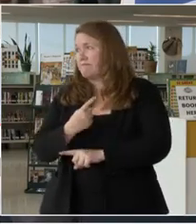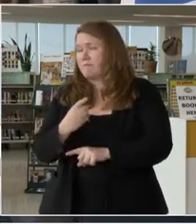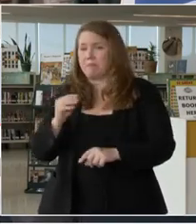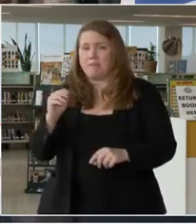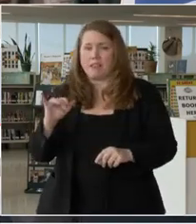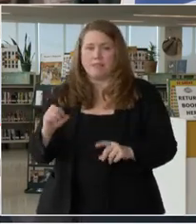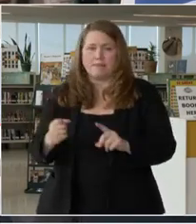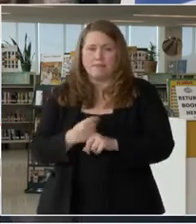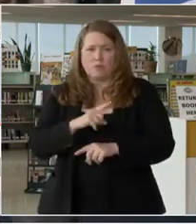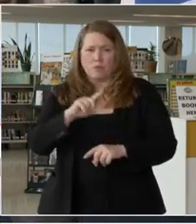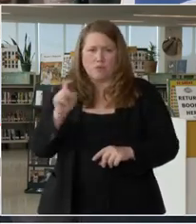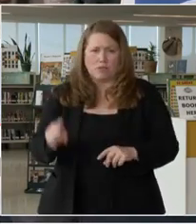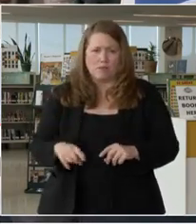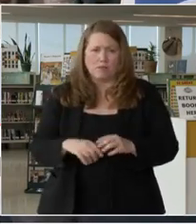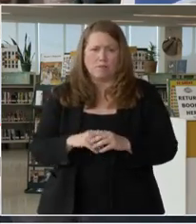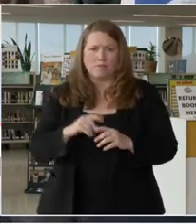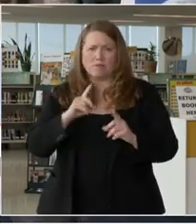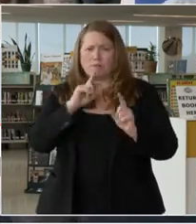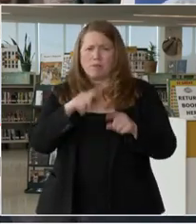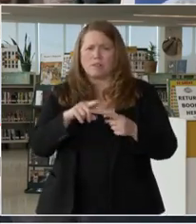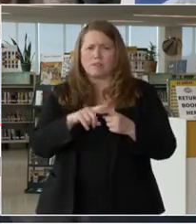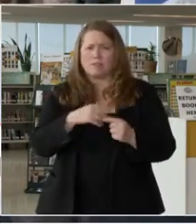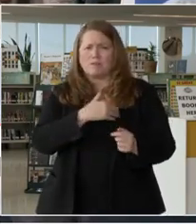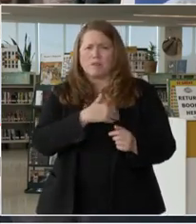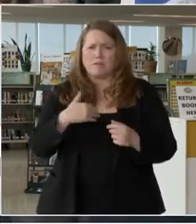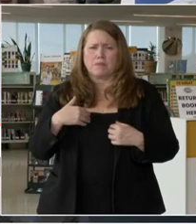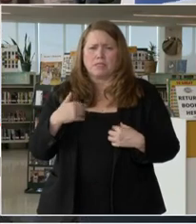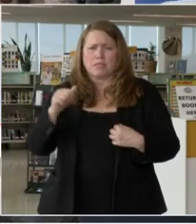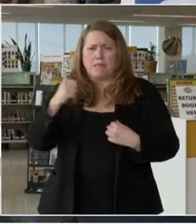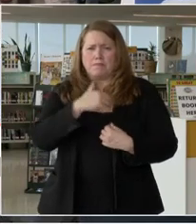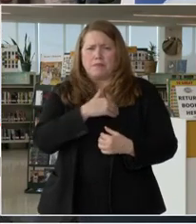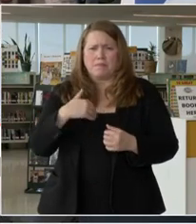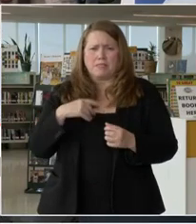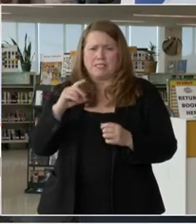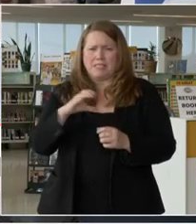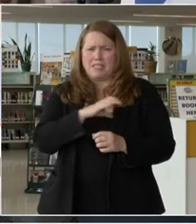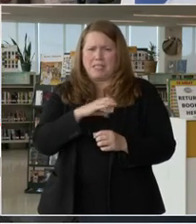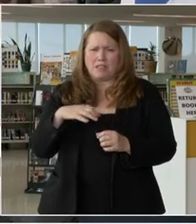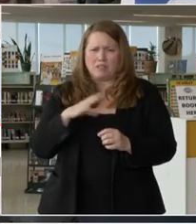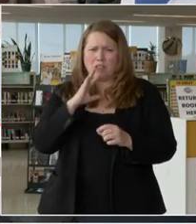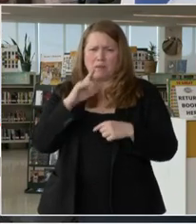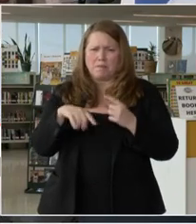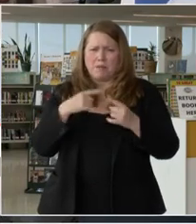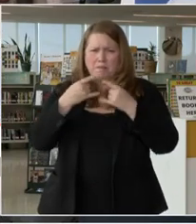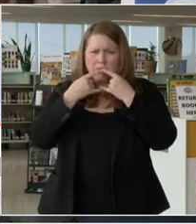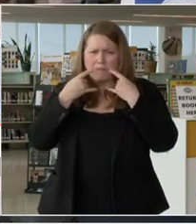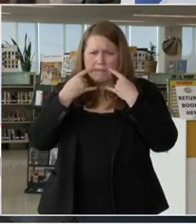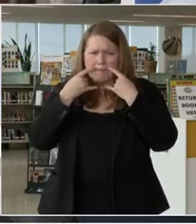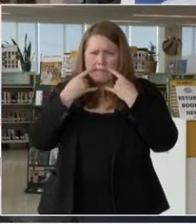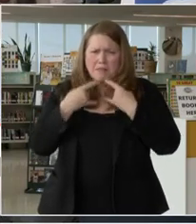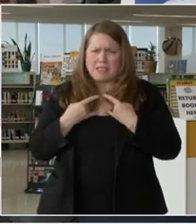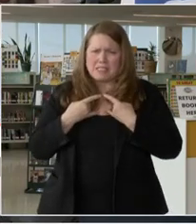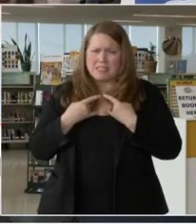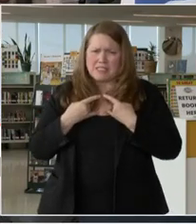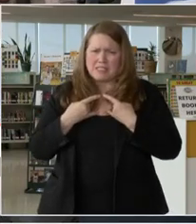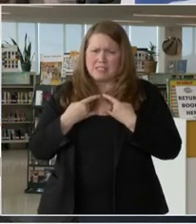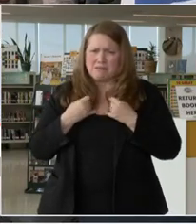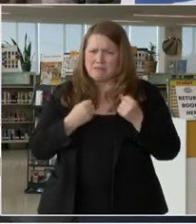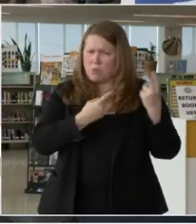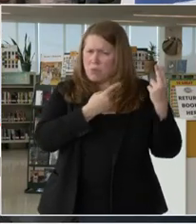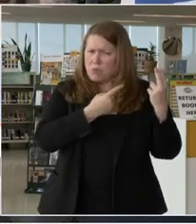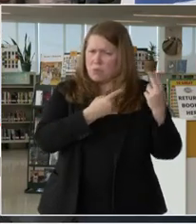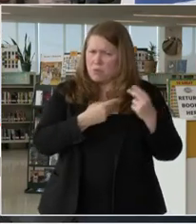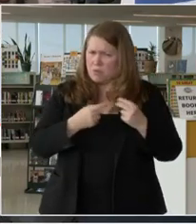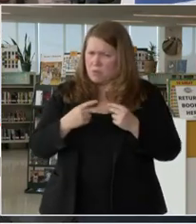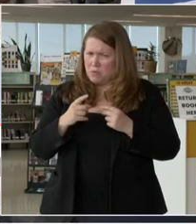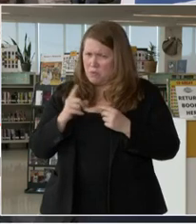letter from the, I believe, 10 members of the DC Council regarding your lifting of the mask mandate? And can you update us on when we might see that